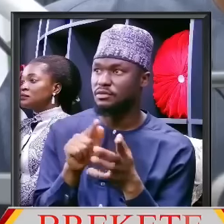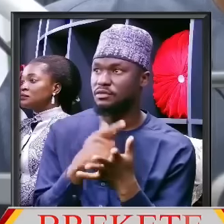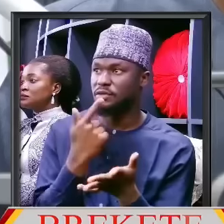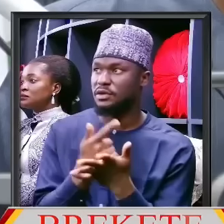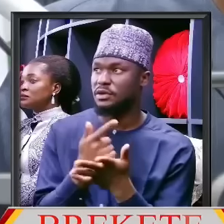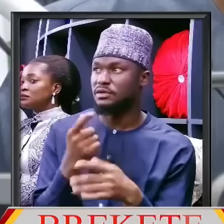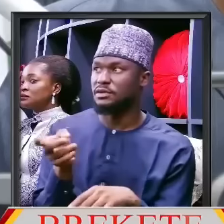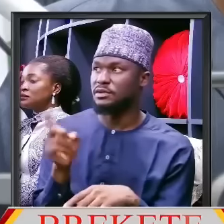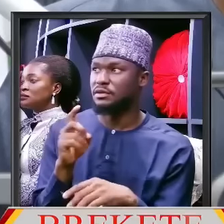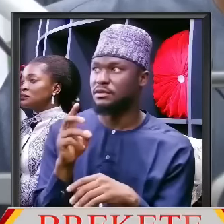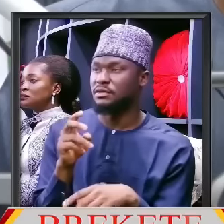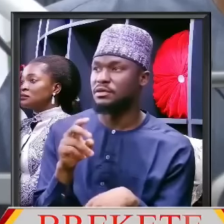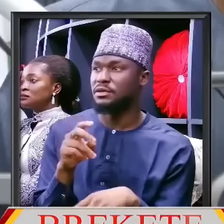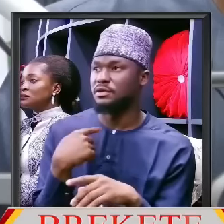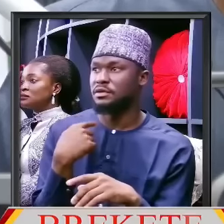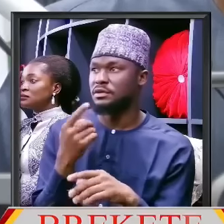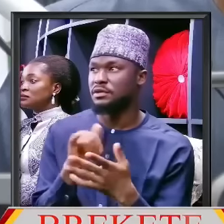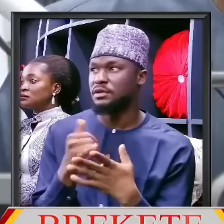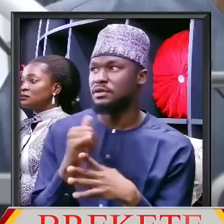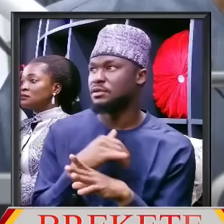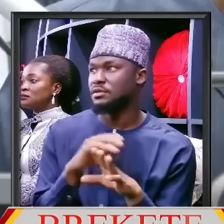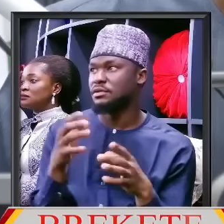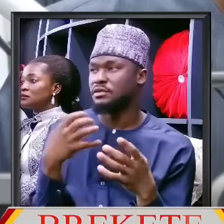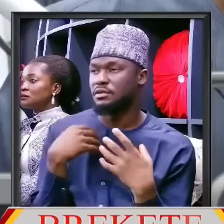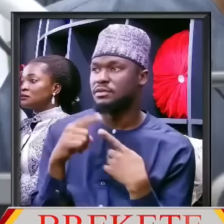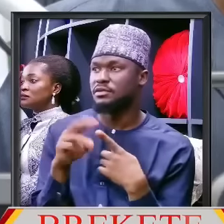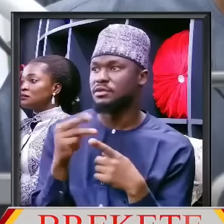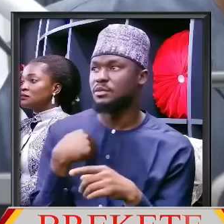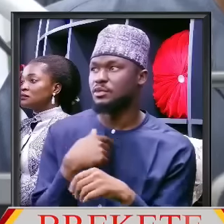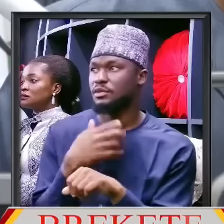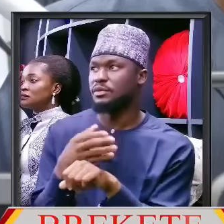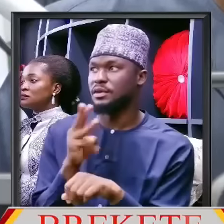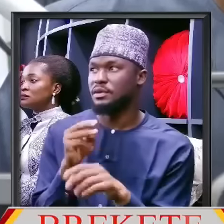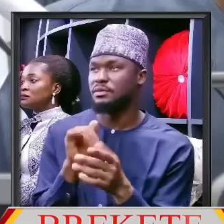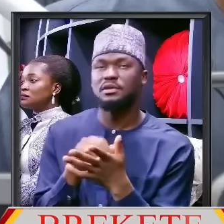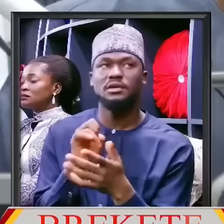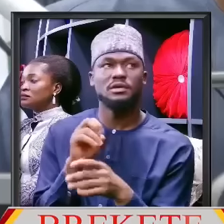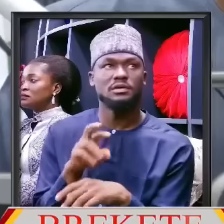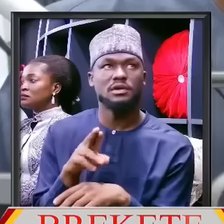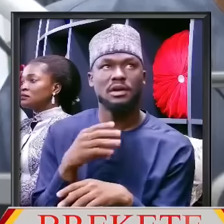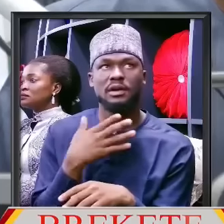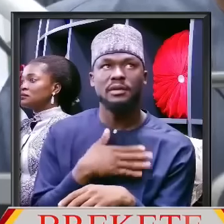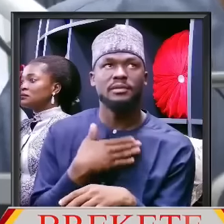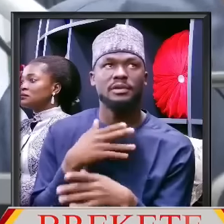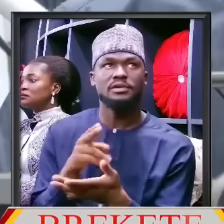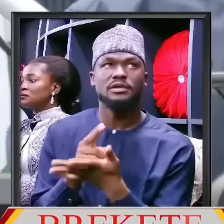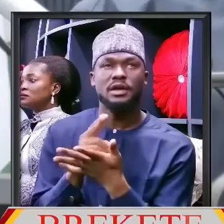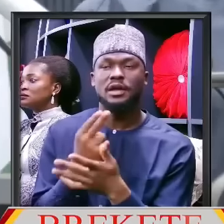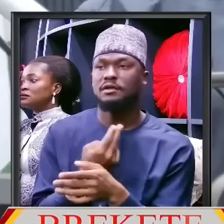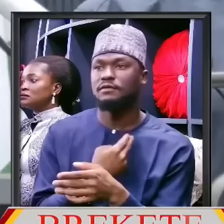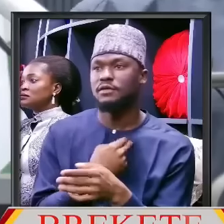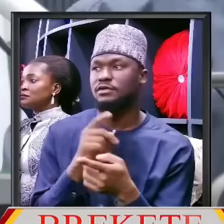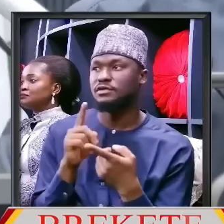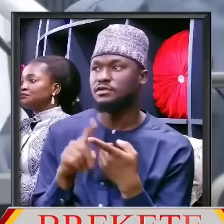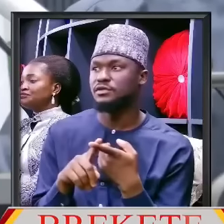look them quiet for them. Say, make them not annoy him. We come beg and say, sir, I beg, help us